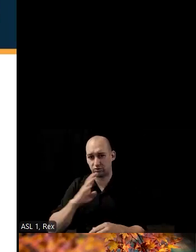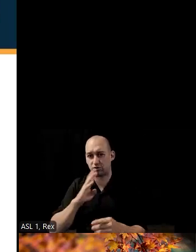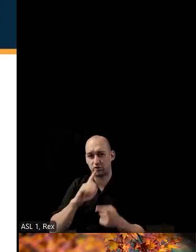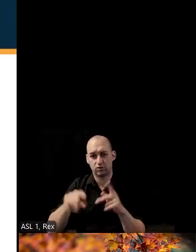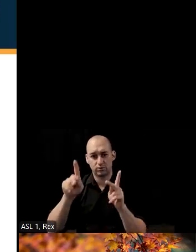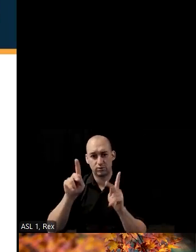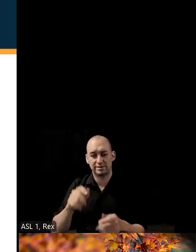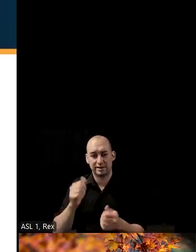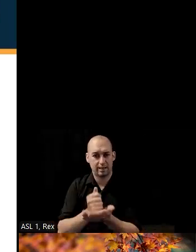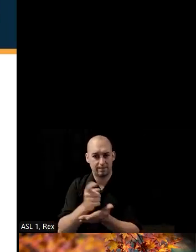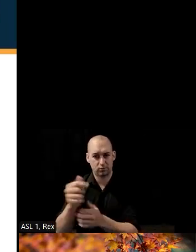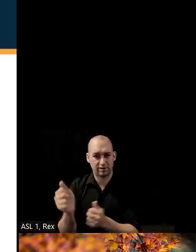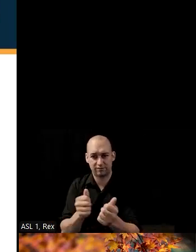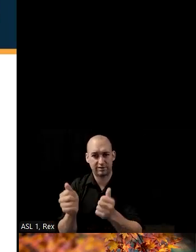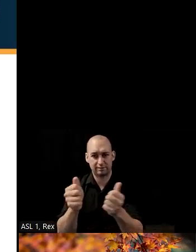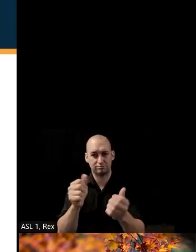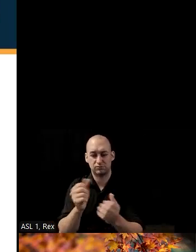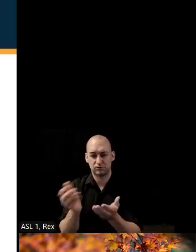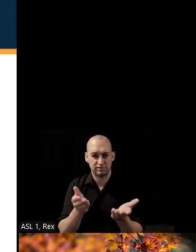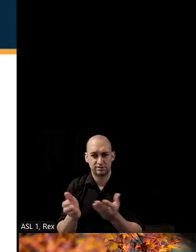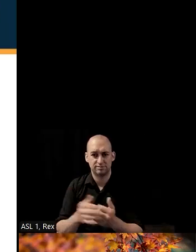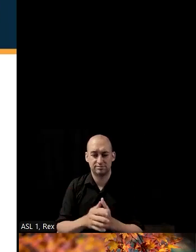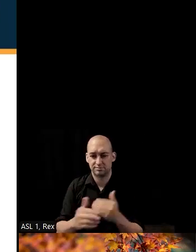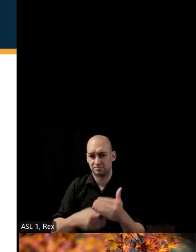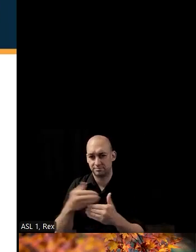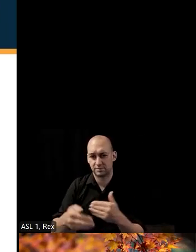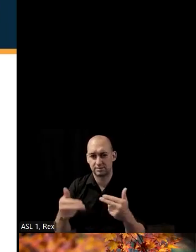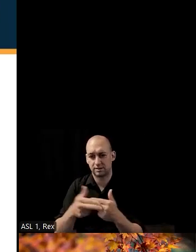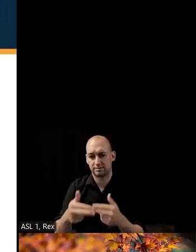navigate services. Next slide.